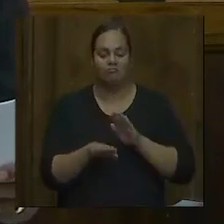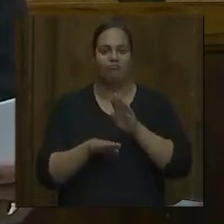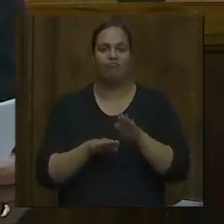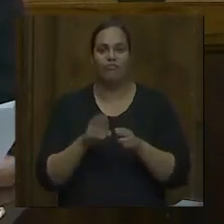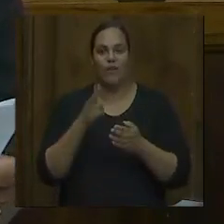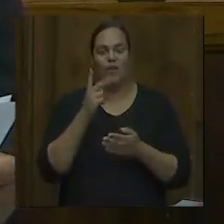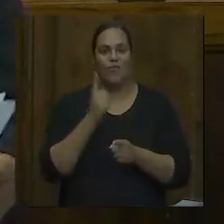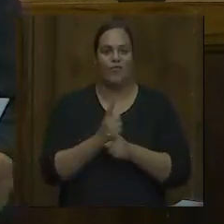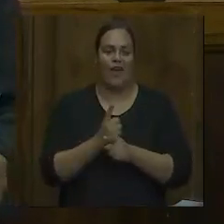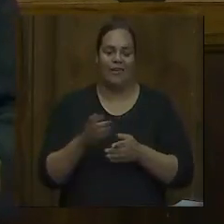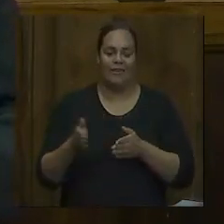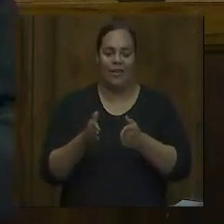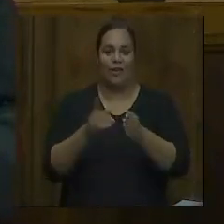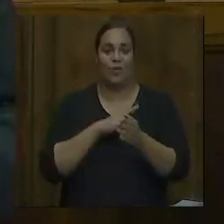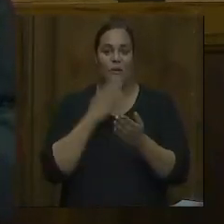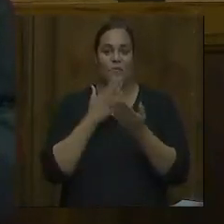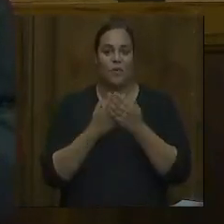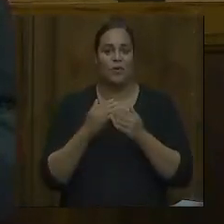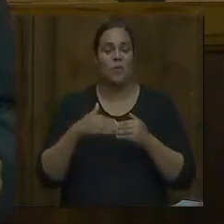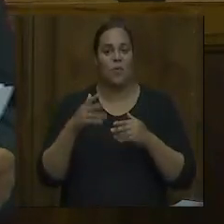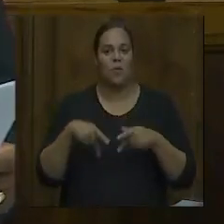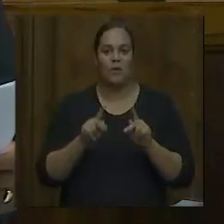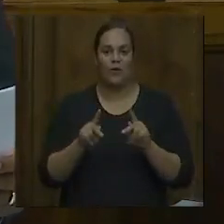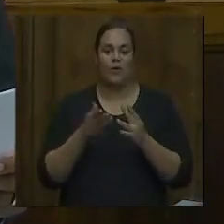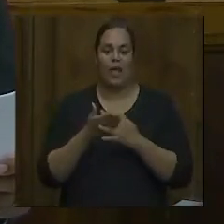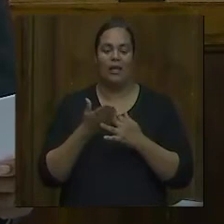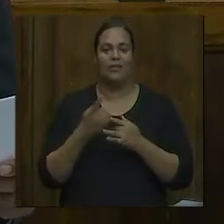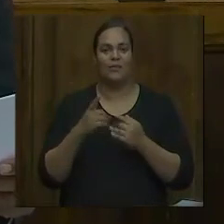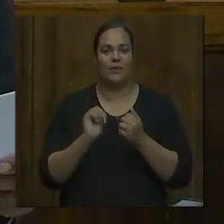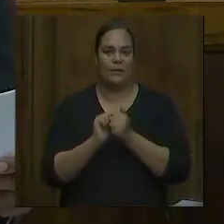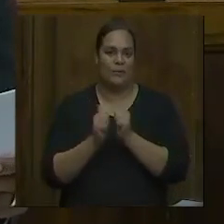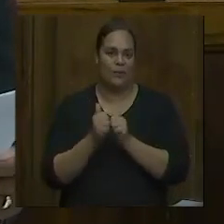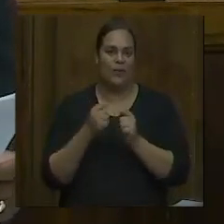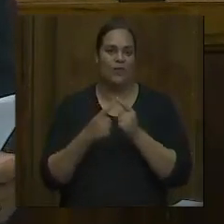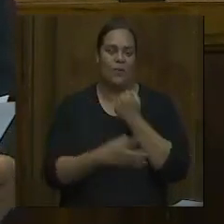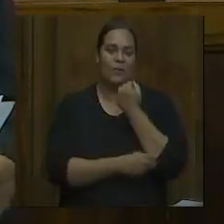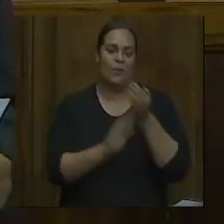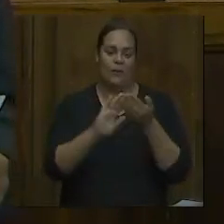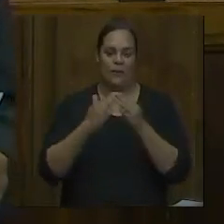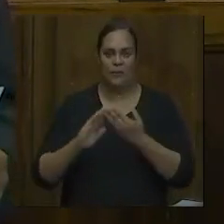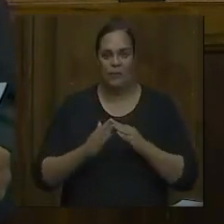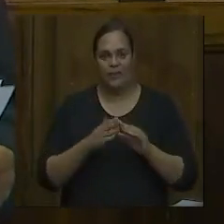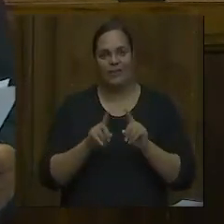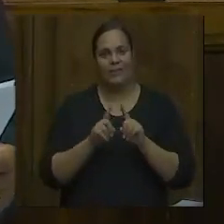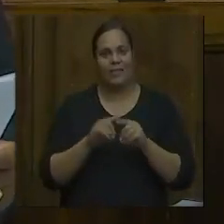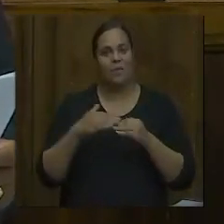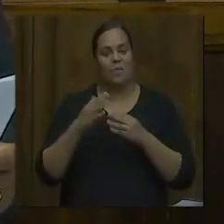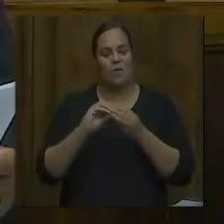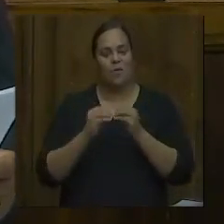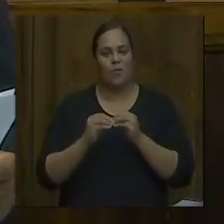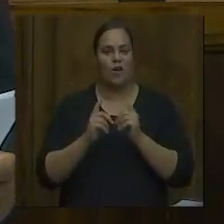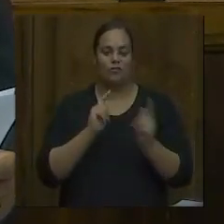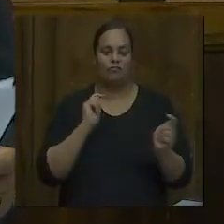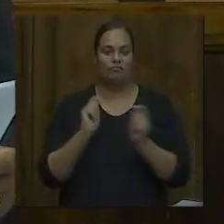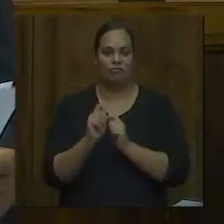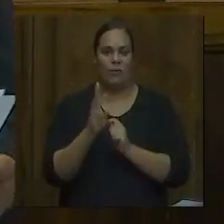right direction as it proves more opportunities and access for sports to poorer communities and will create